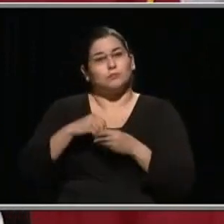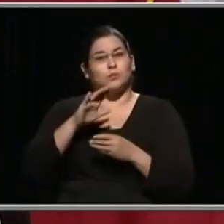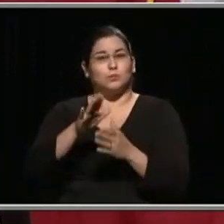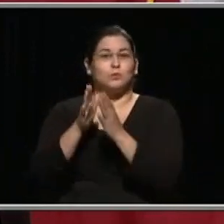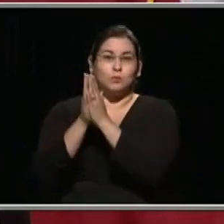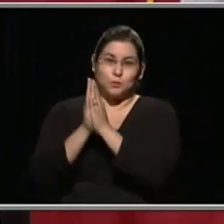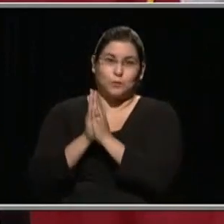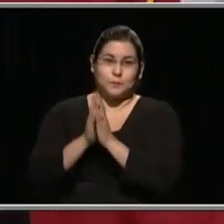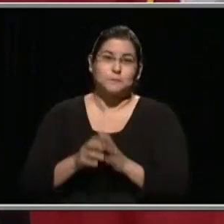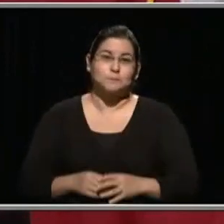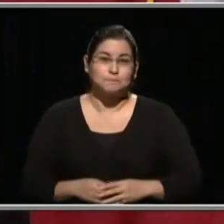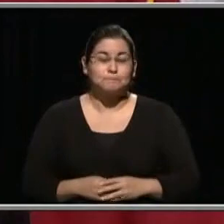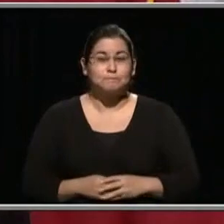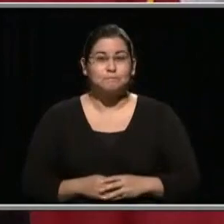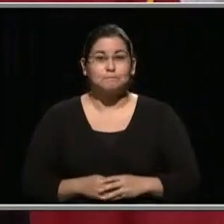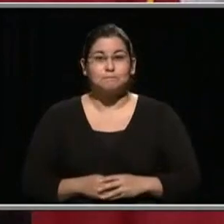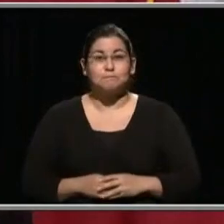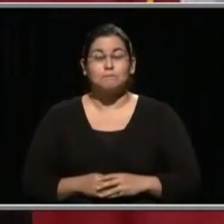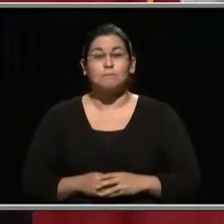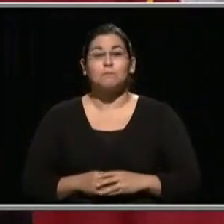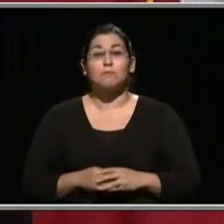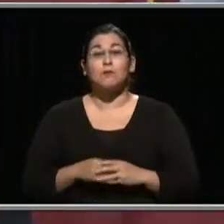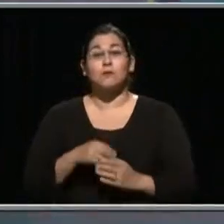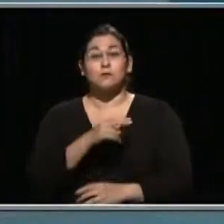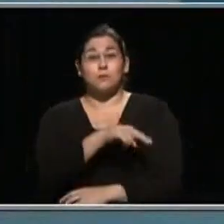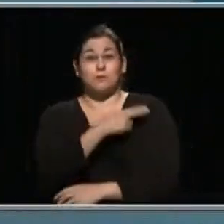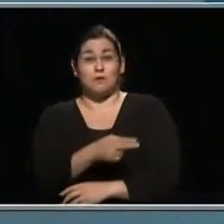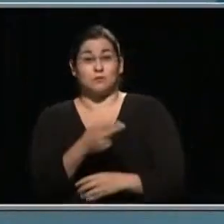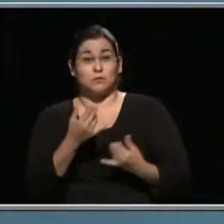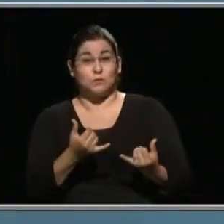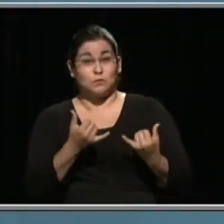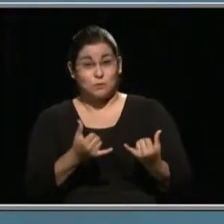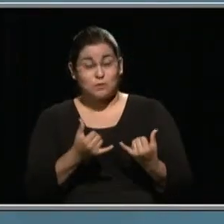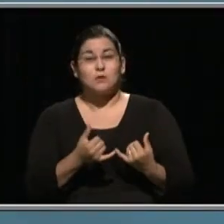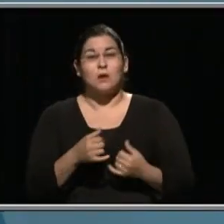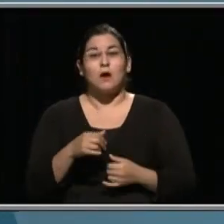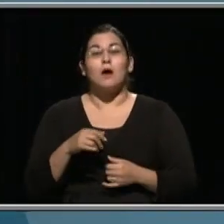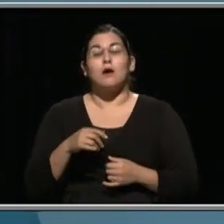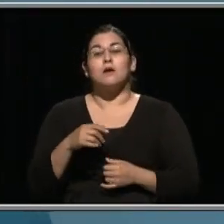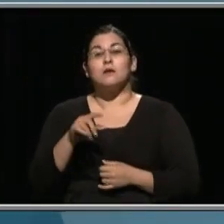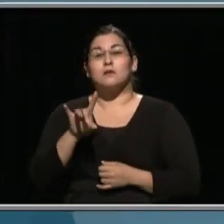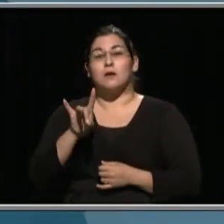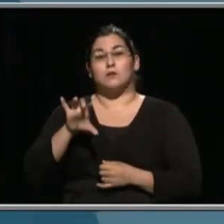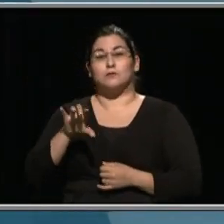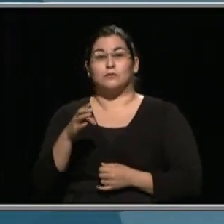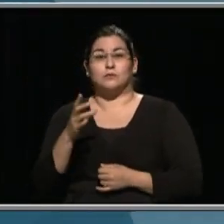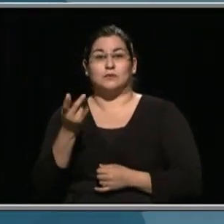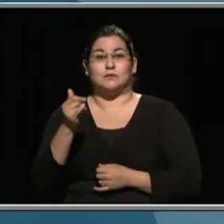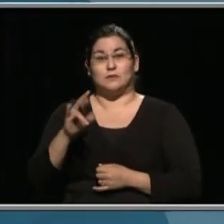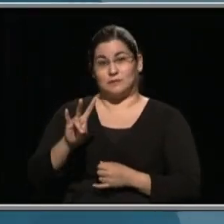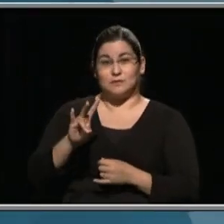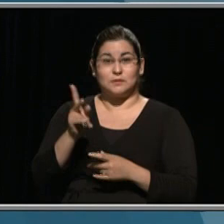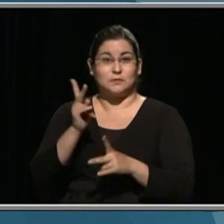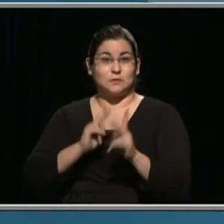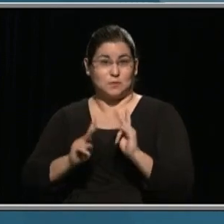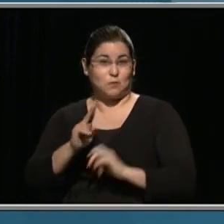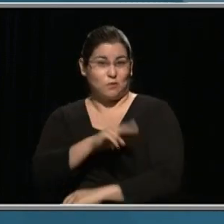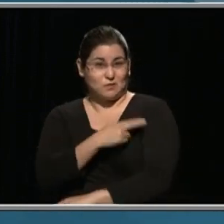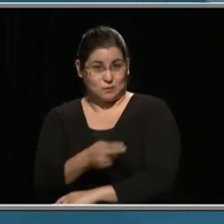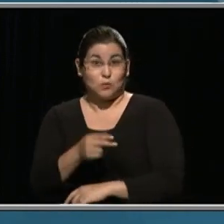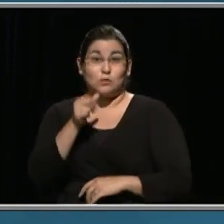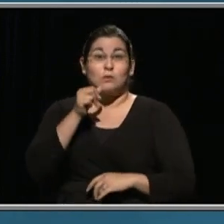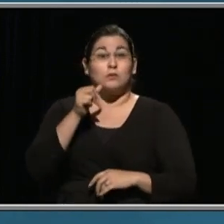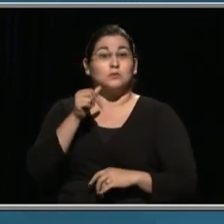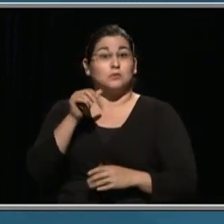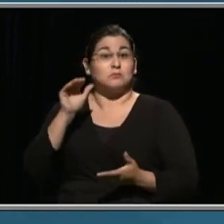in your prayers. Over in our hospitals tonight, we're reporting 817 people in the hospital, down 21 from